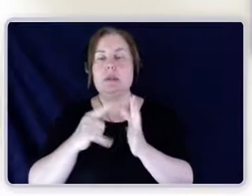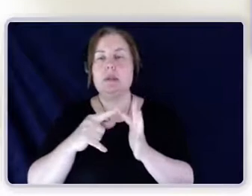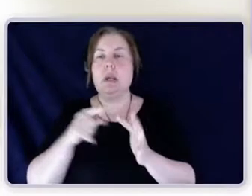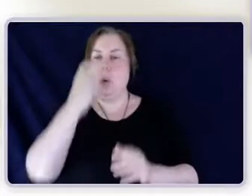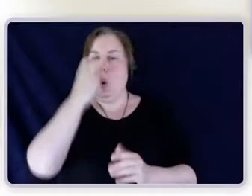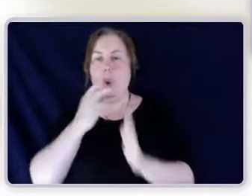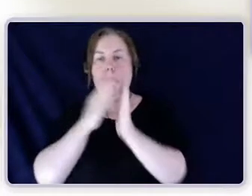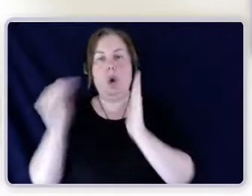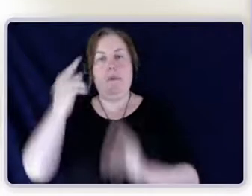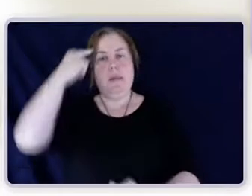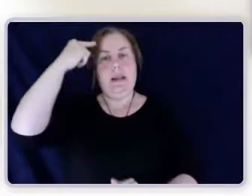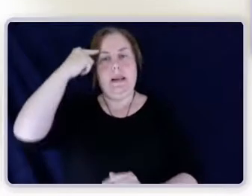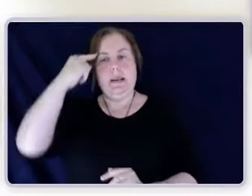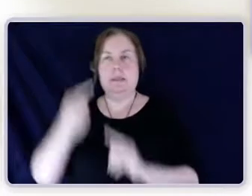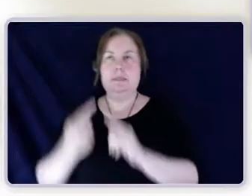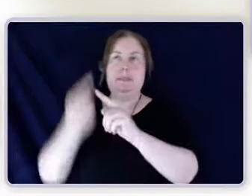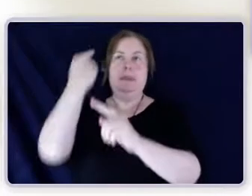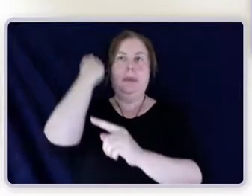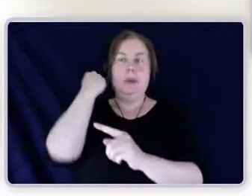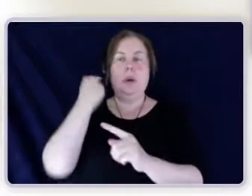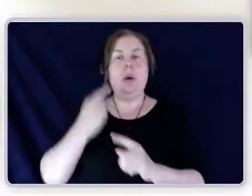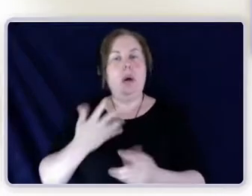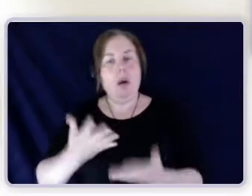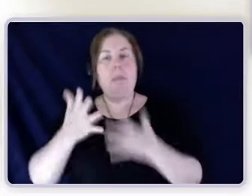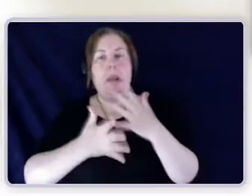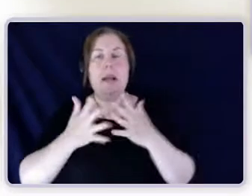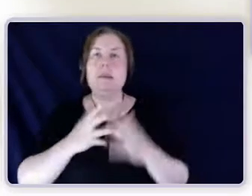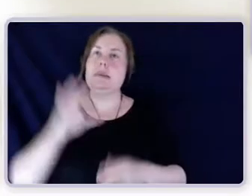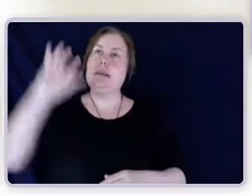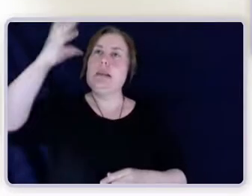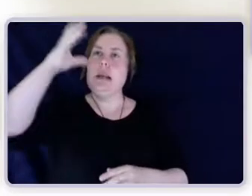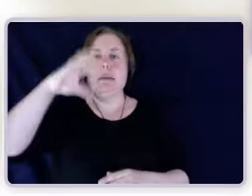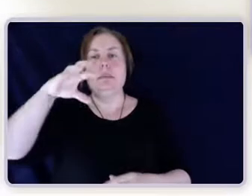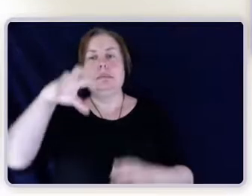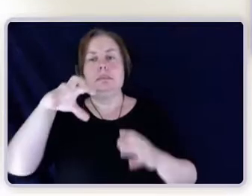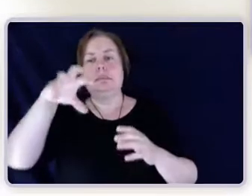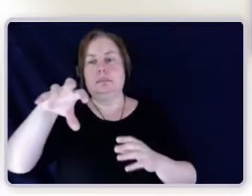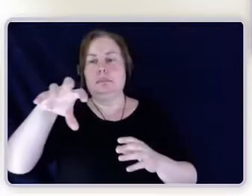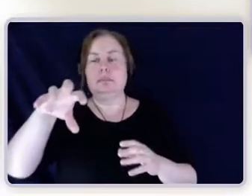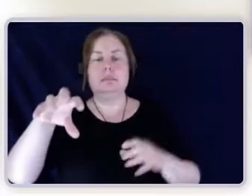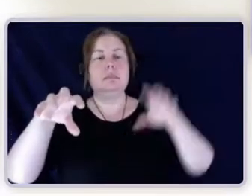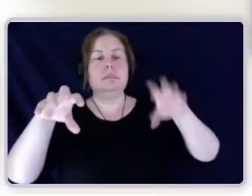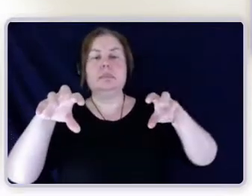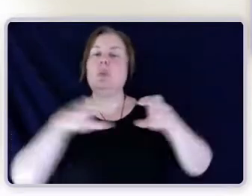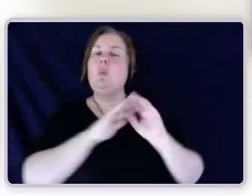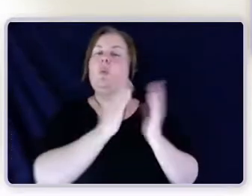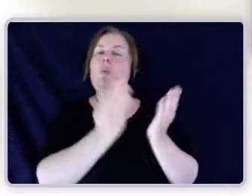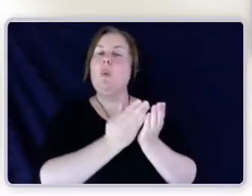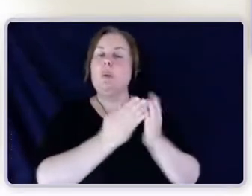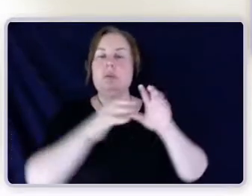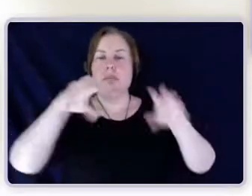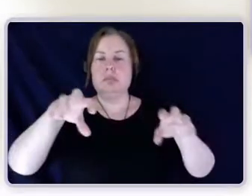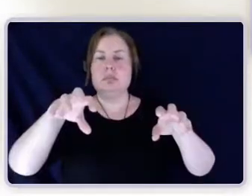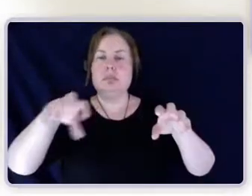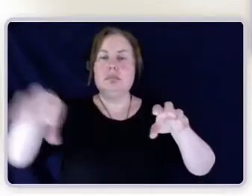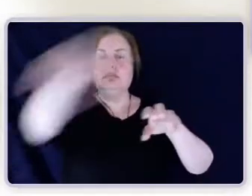thinking was that the sun revolves around the earth and that is substituted decision making. So the